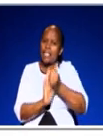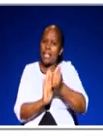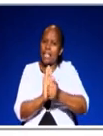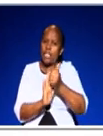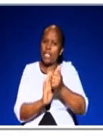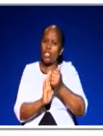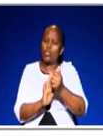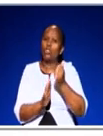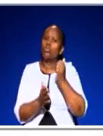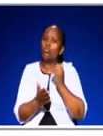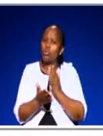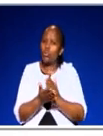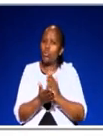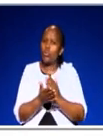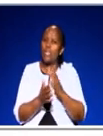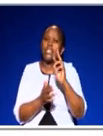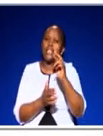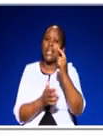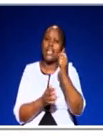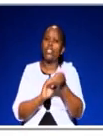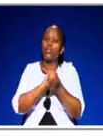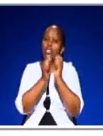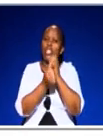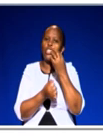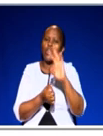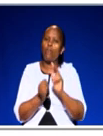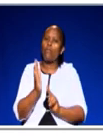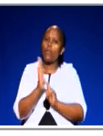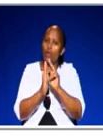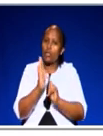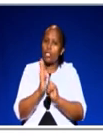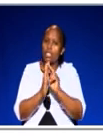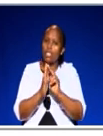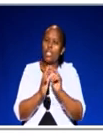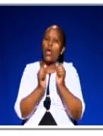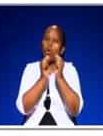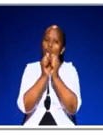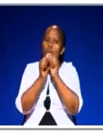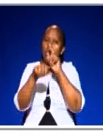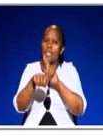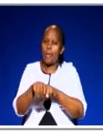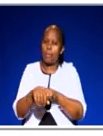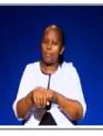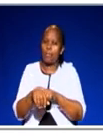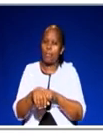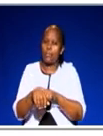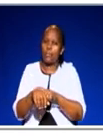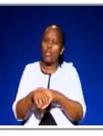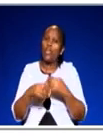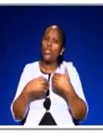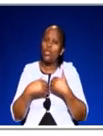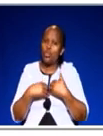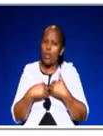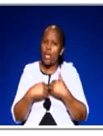is actually the rate of change of velocity with time. So therefore, we have